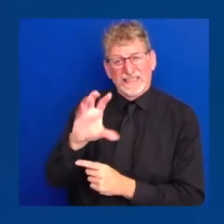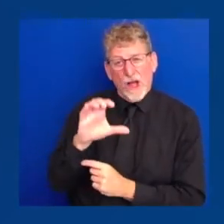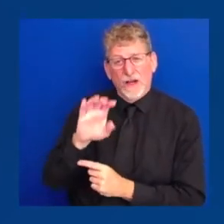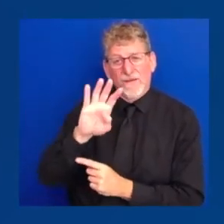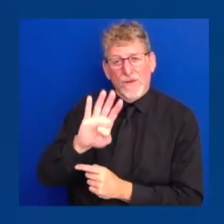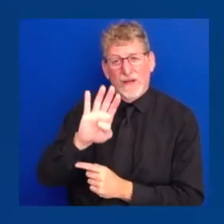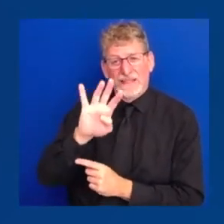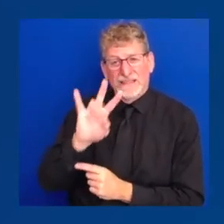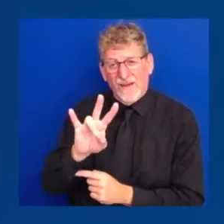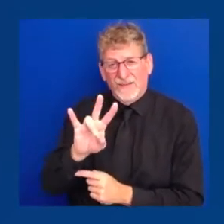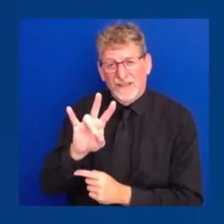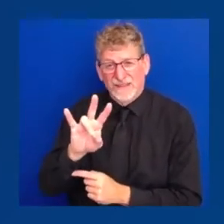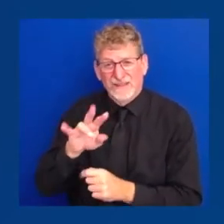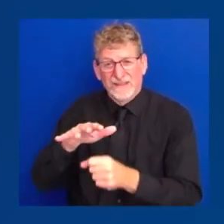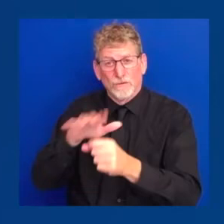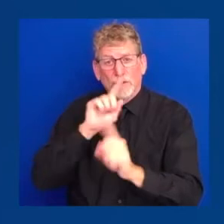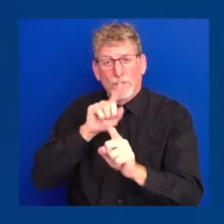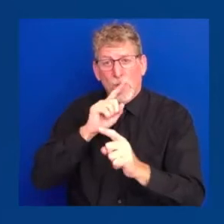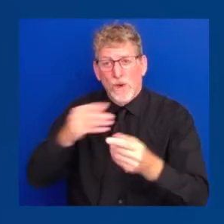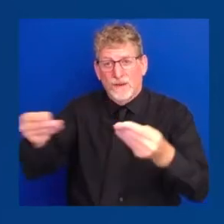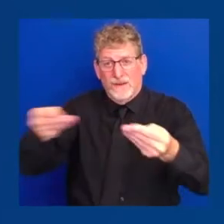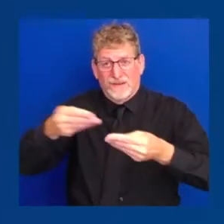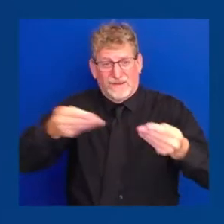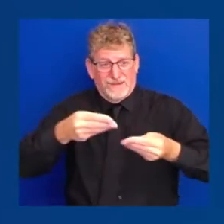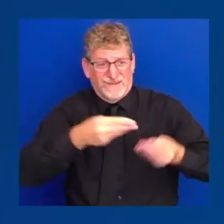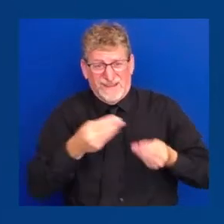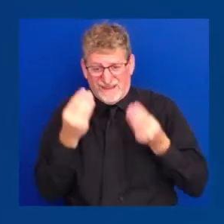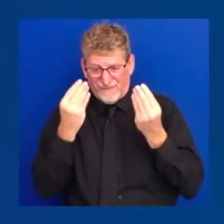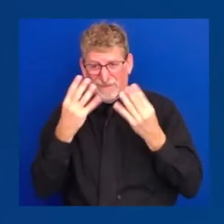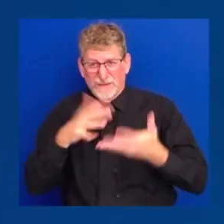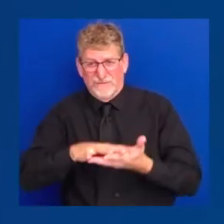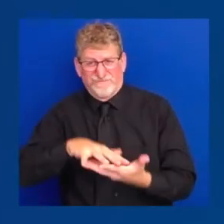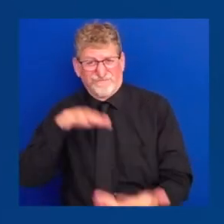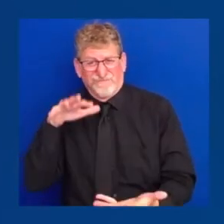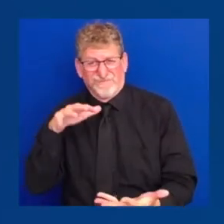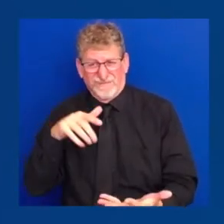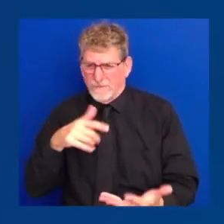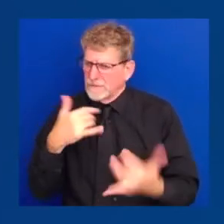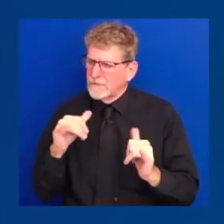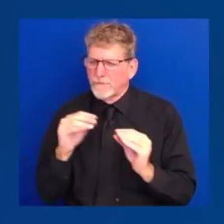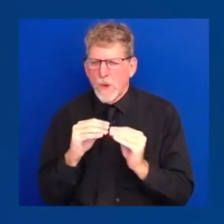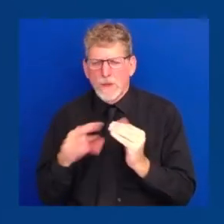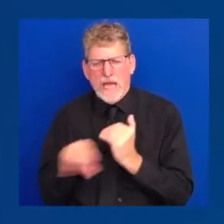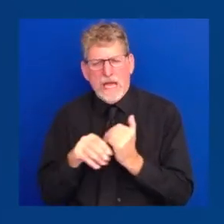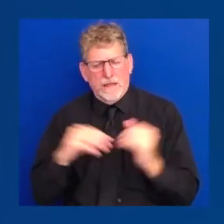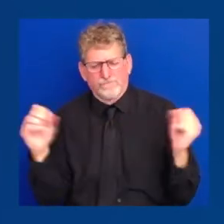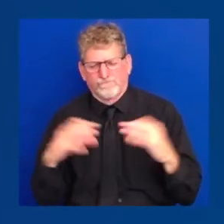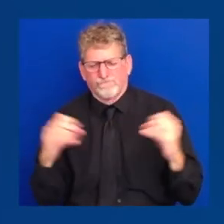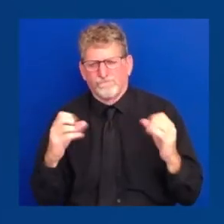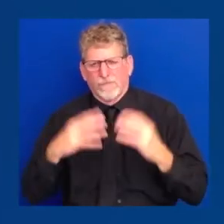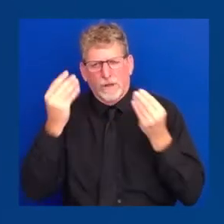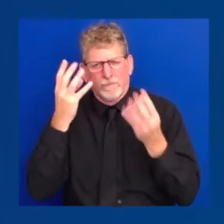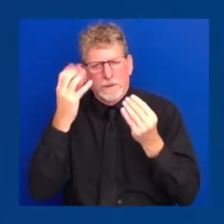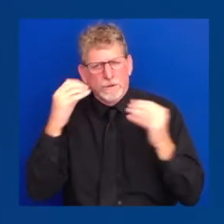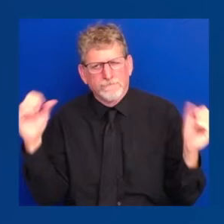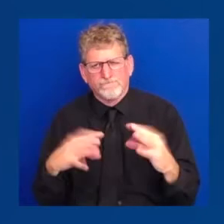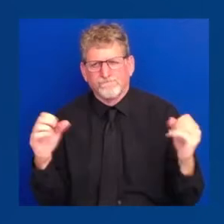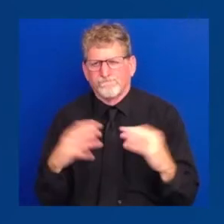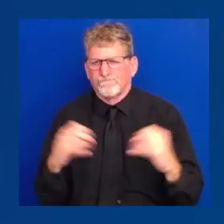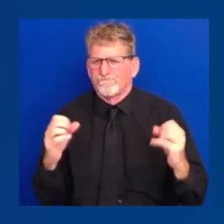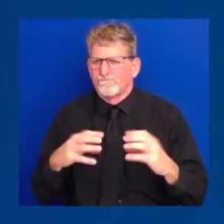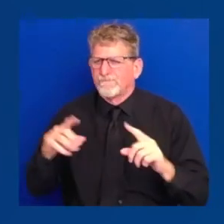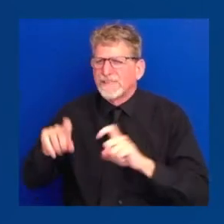onboarding new sites each week. This adds to the National Syndromic Surveillance Program, which collects data on